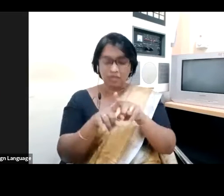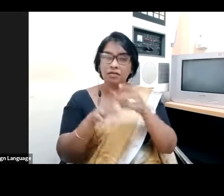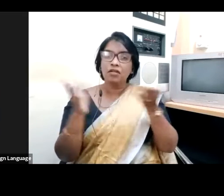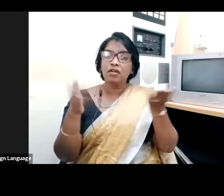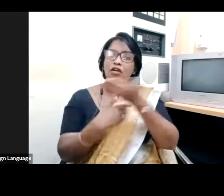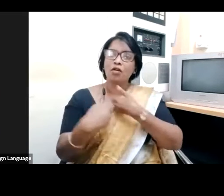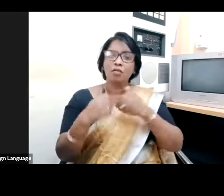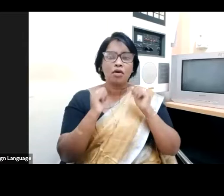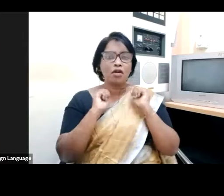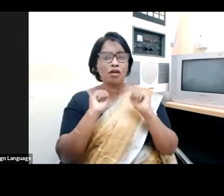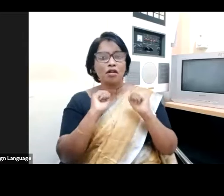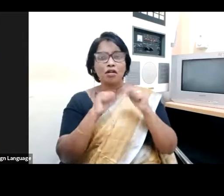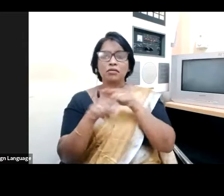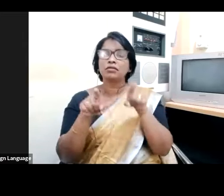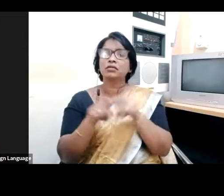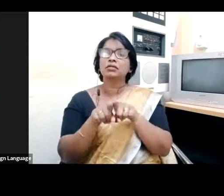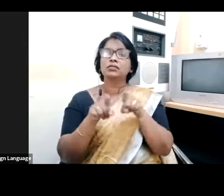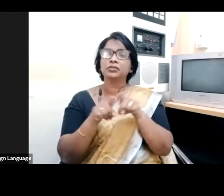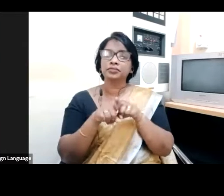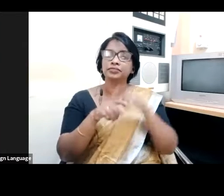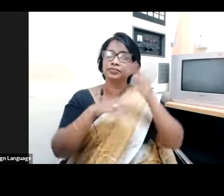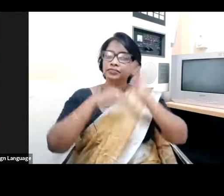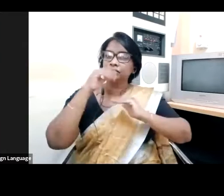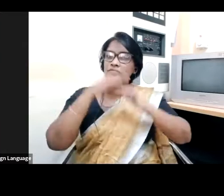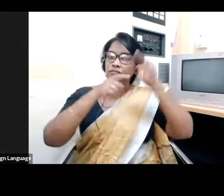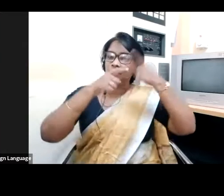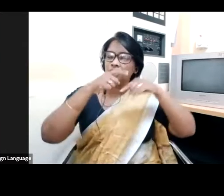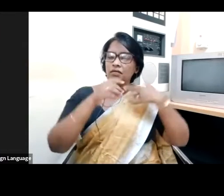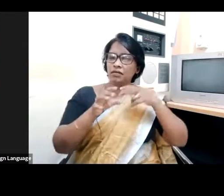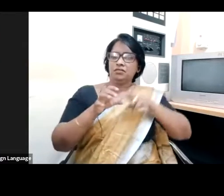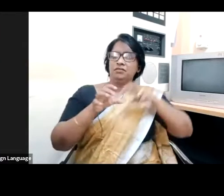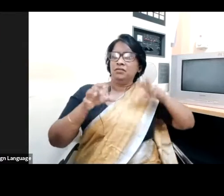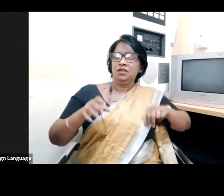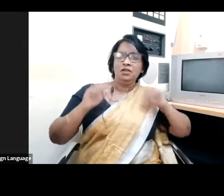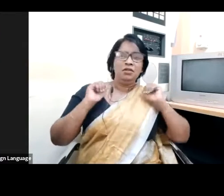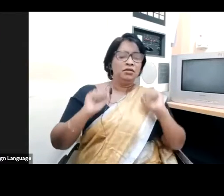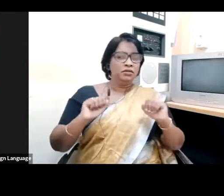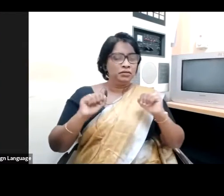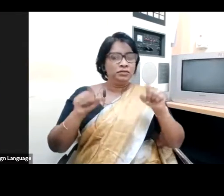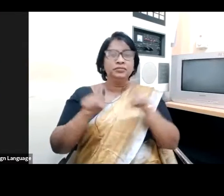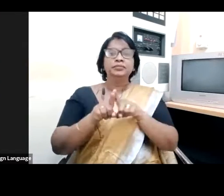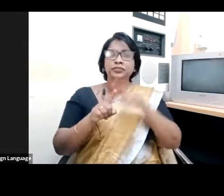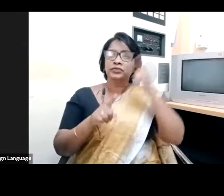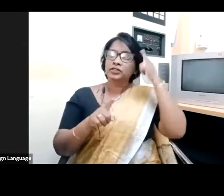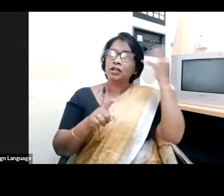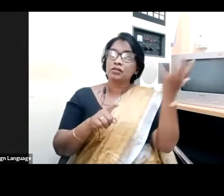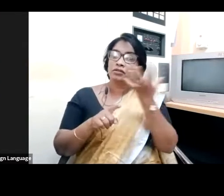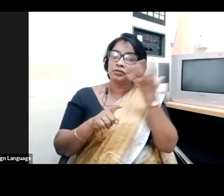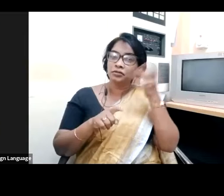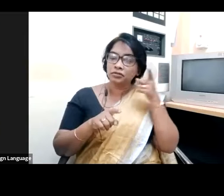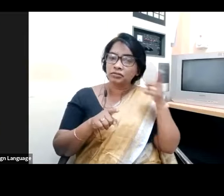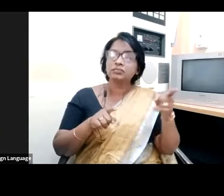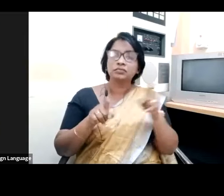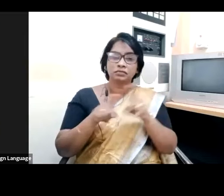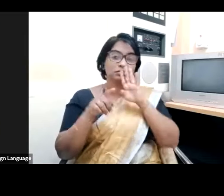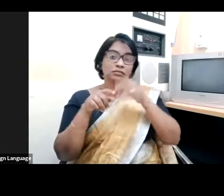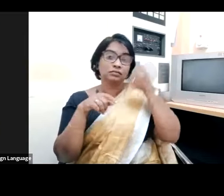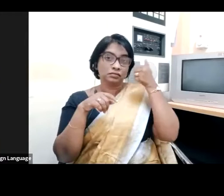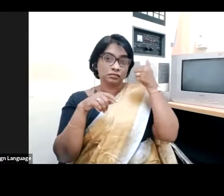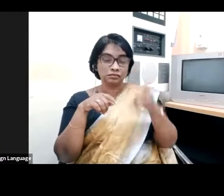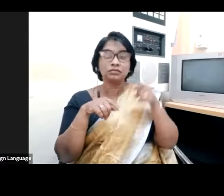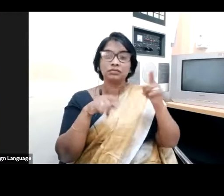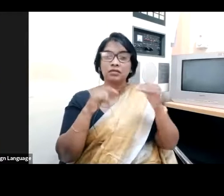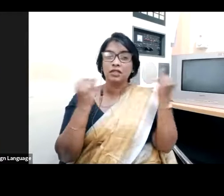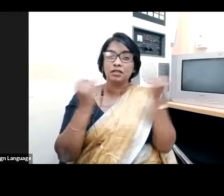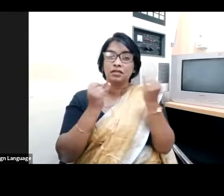what are fossil fuels? Coal is the primary fossil fuel that is ruining the planet. And any company